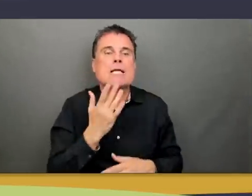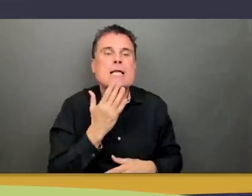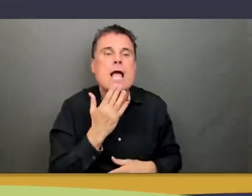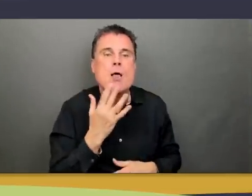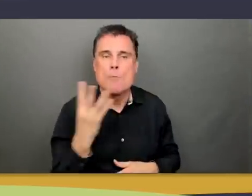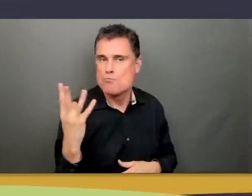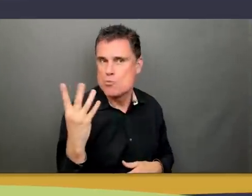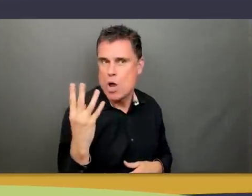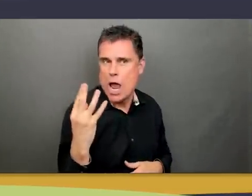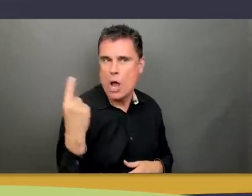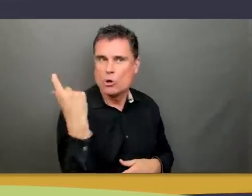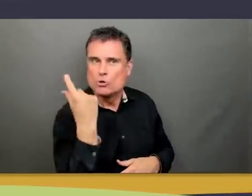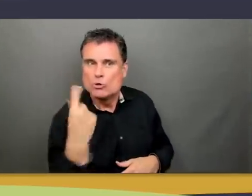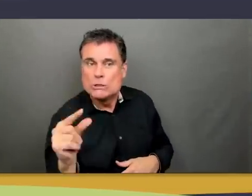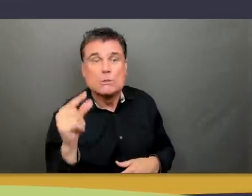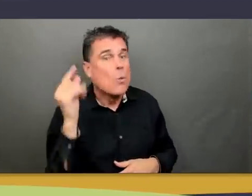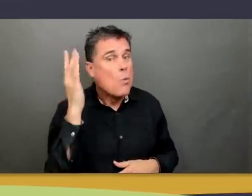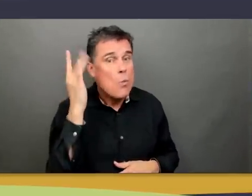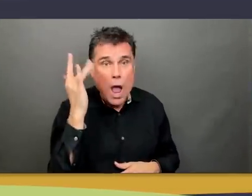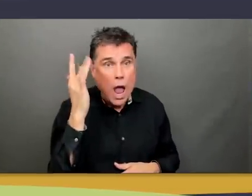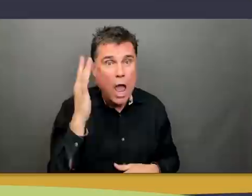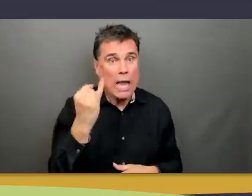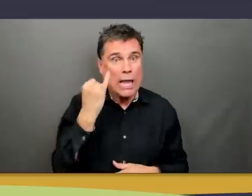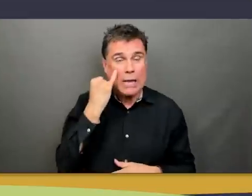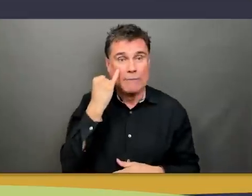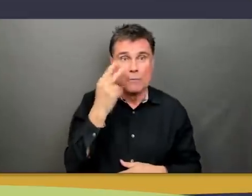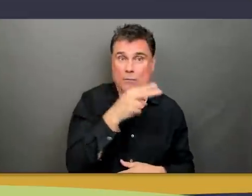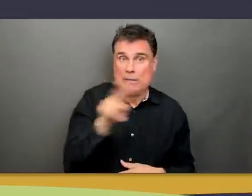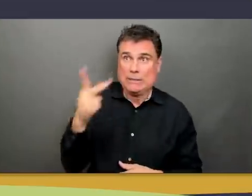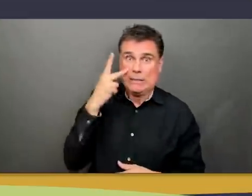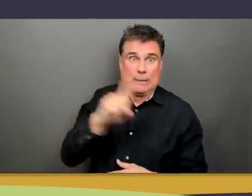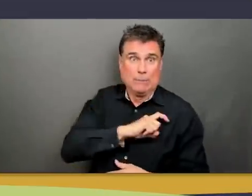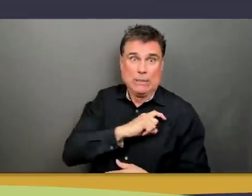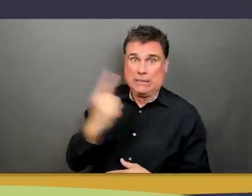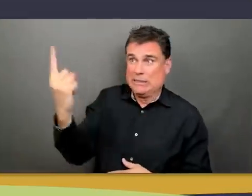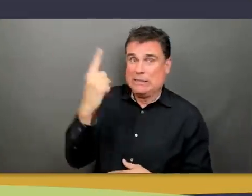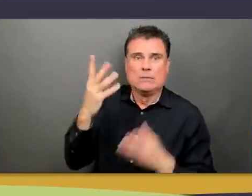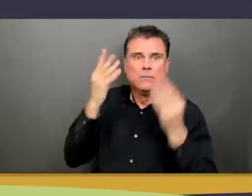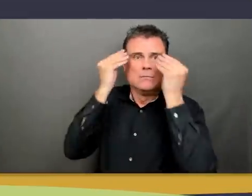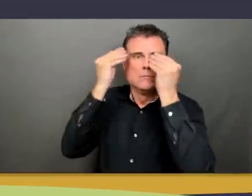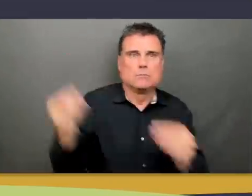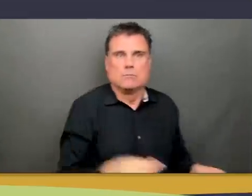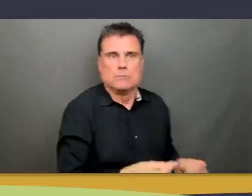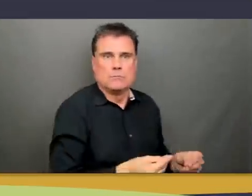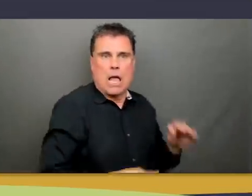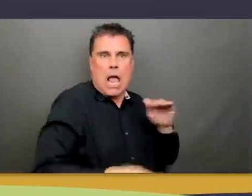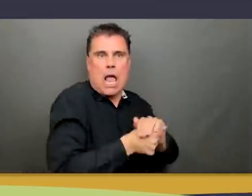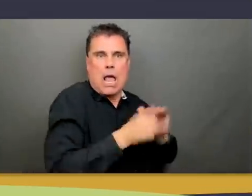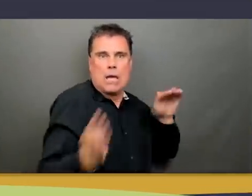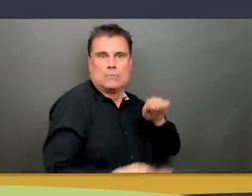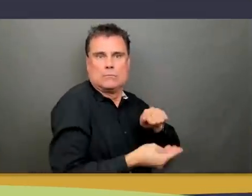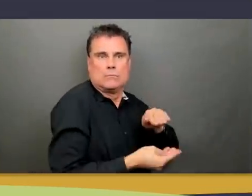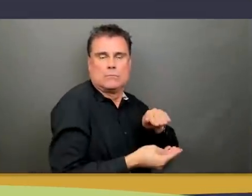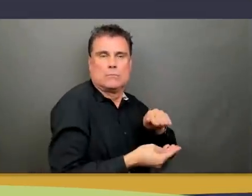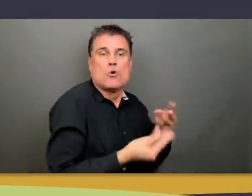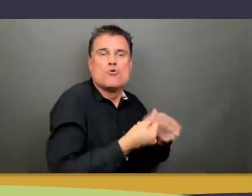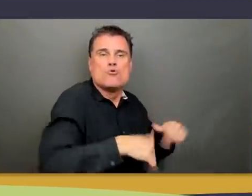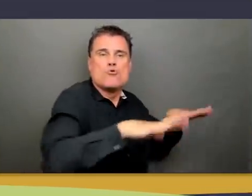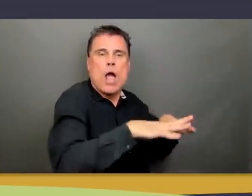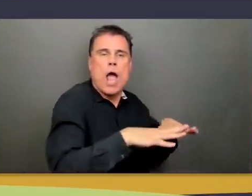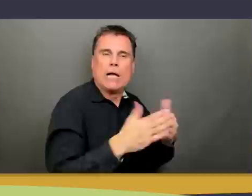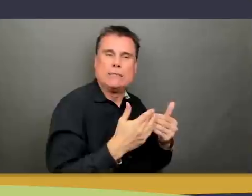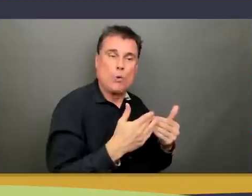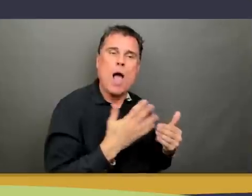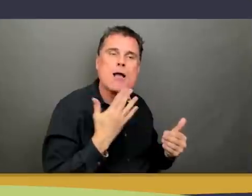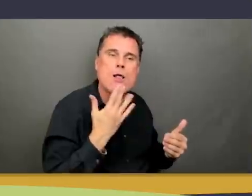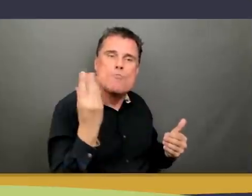our people used to potlatch, used to hold ceremonies in secret so that they could still practice their culture, you know. And